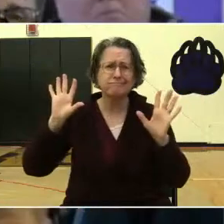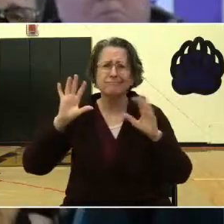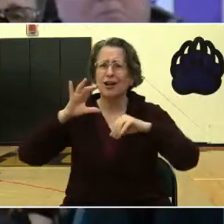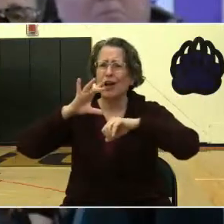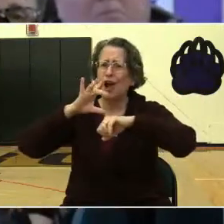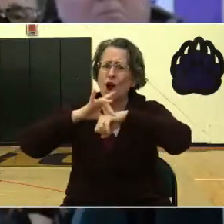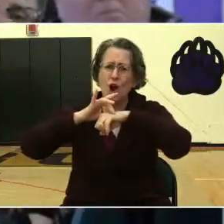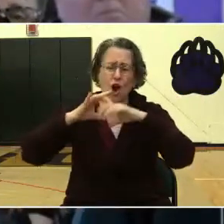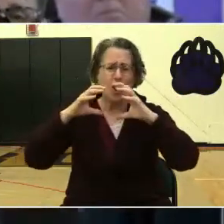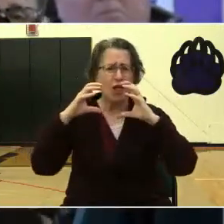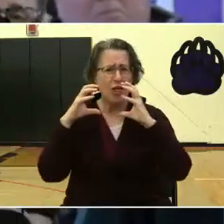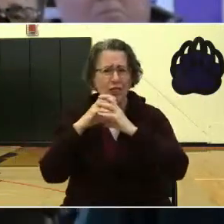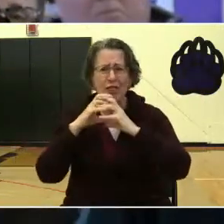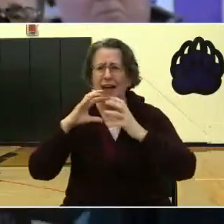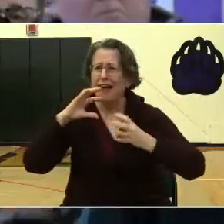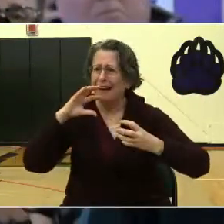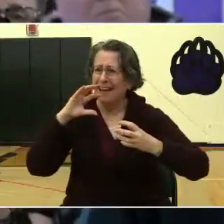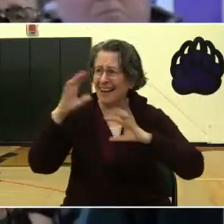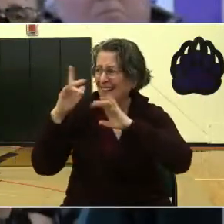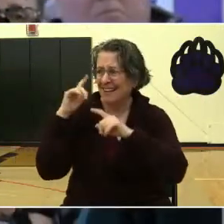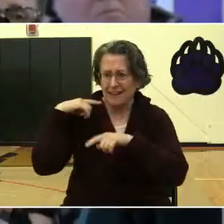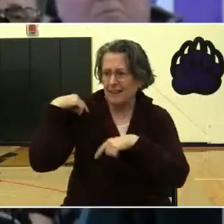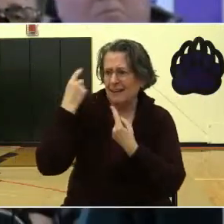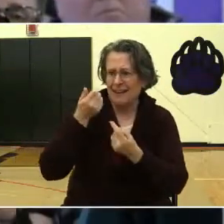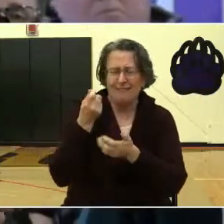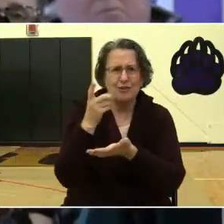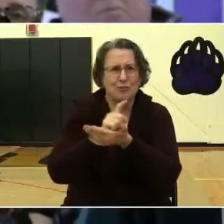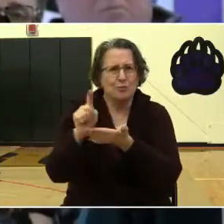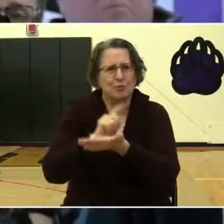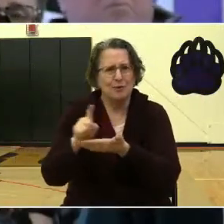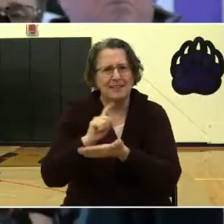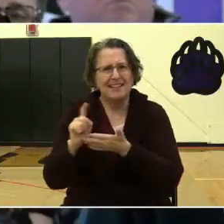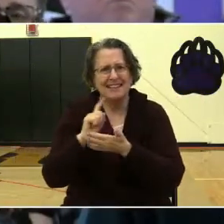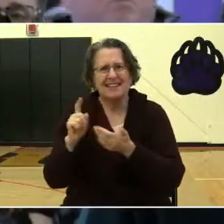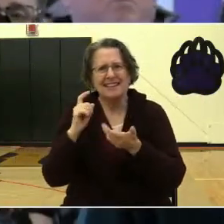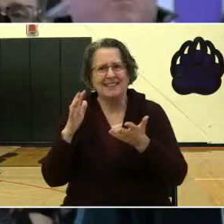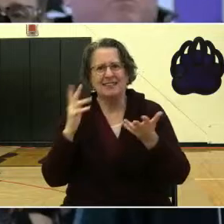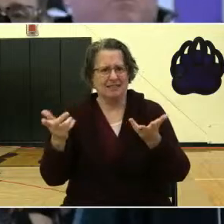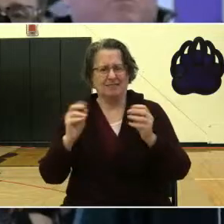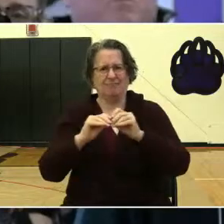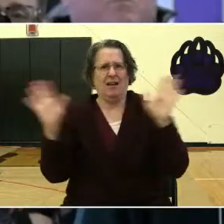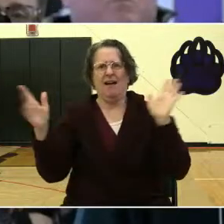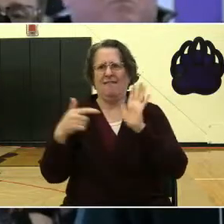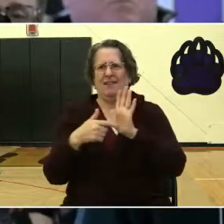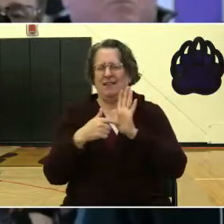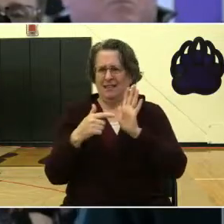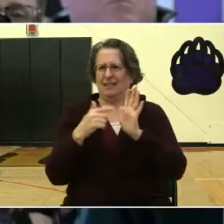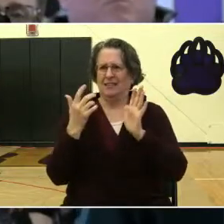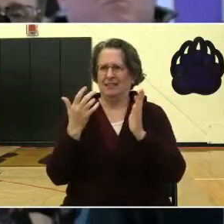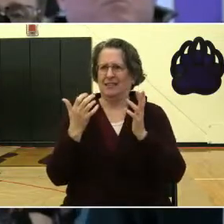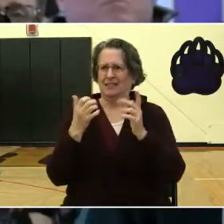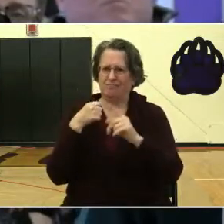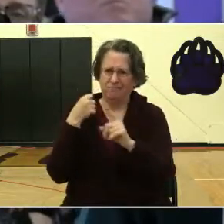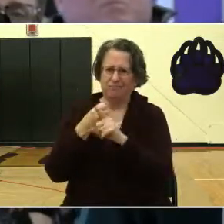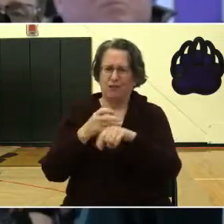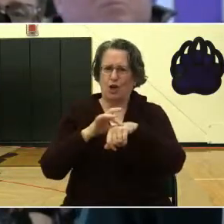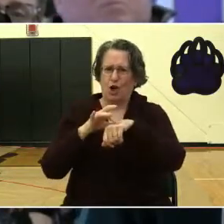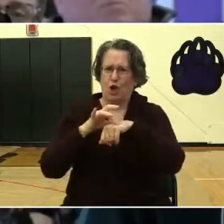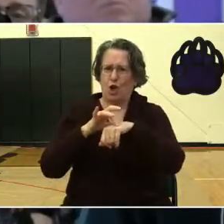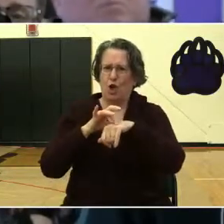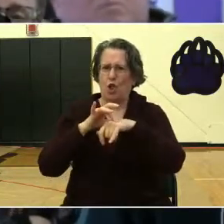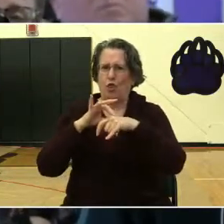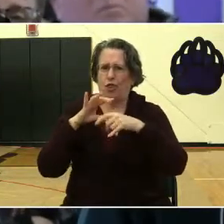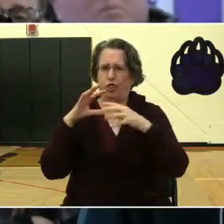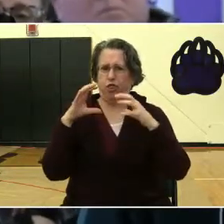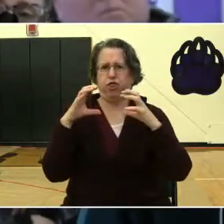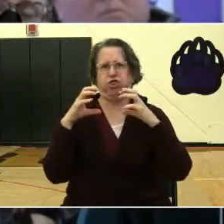weeks there's not a ton that a town our our our size can do but there is a lot more that our town our size